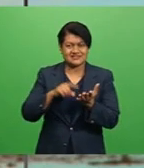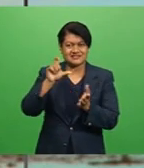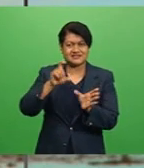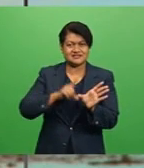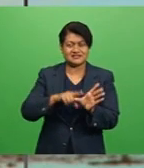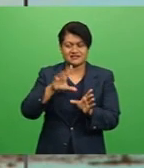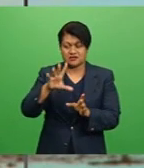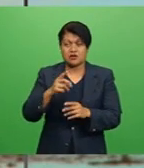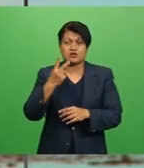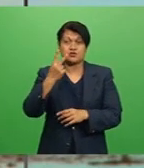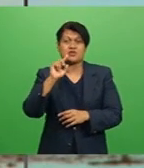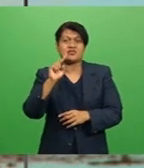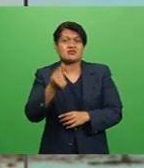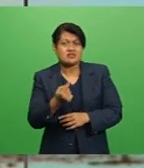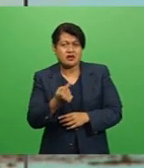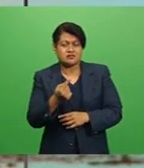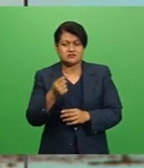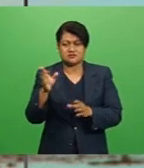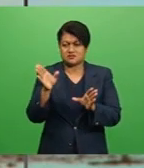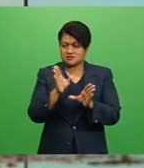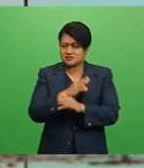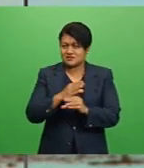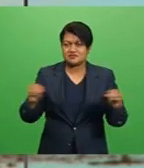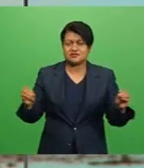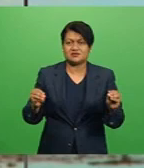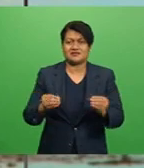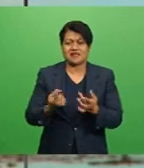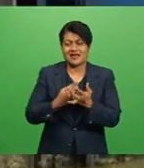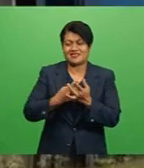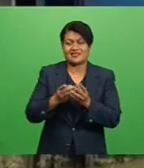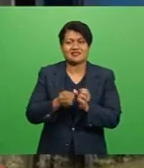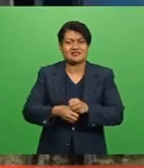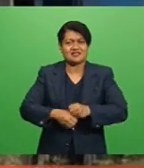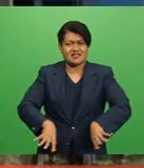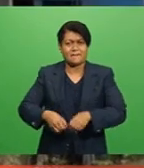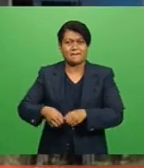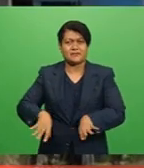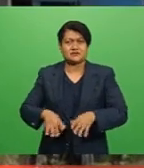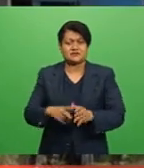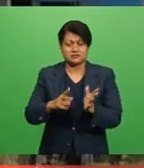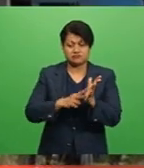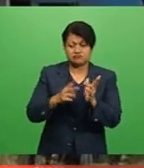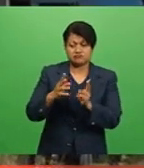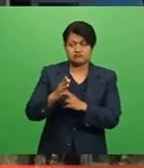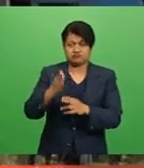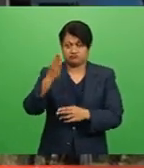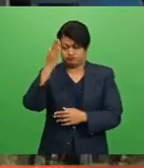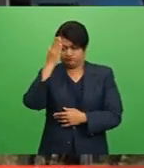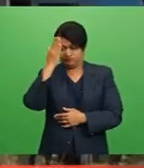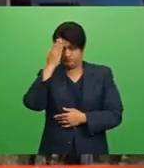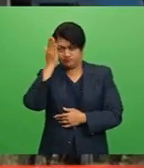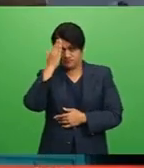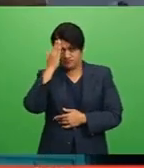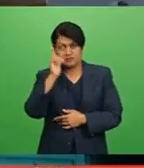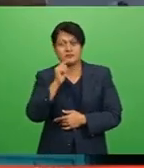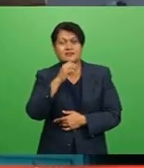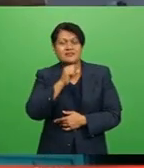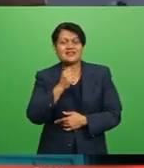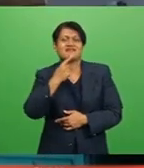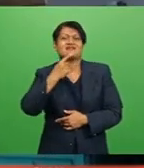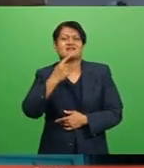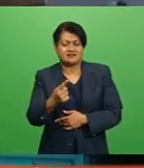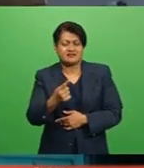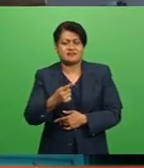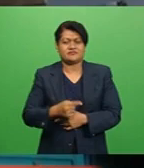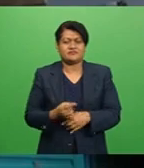were destroyed and others damaged. Kritika Kumar again. The village headman says they started feeling the wind from 2 p.m.,